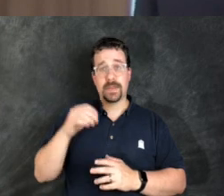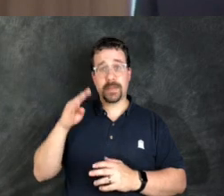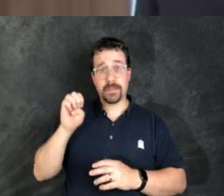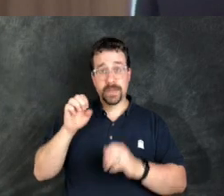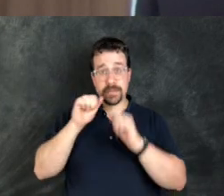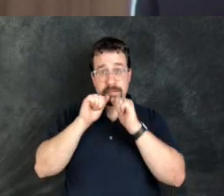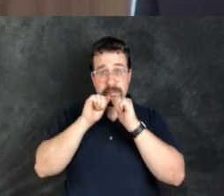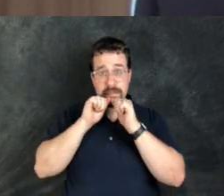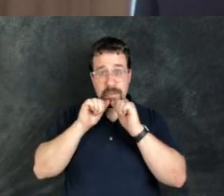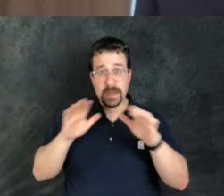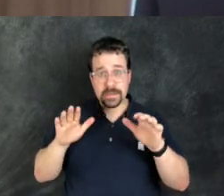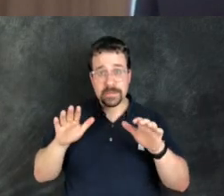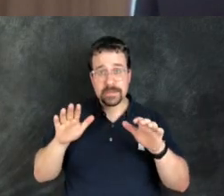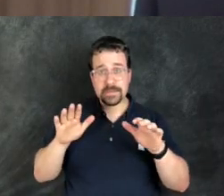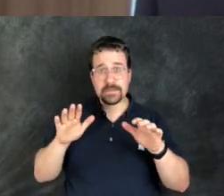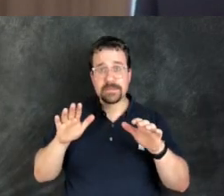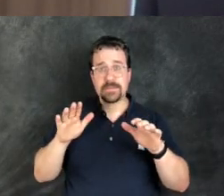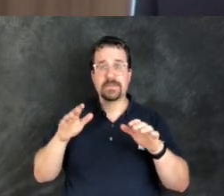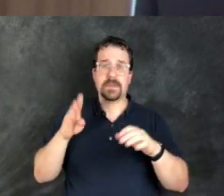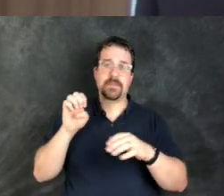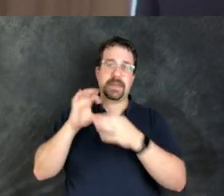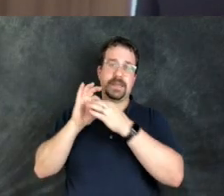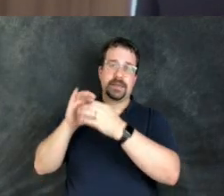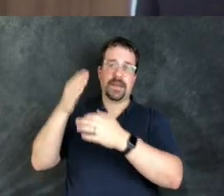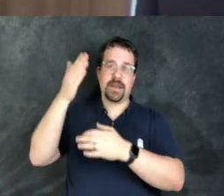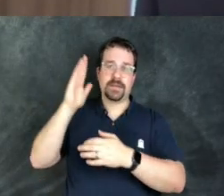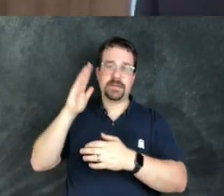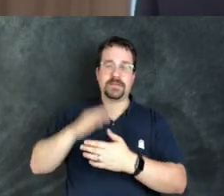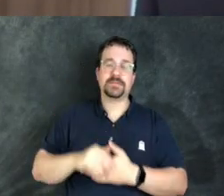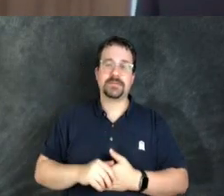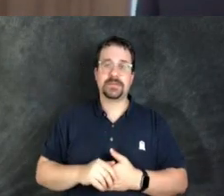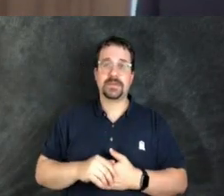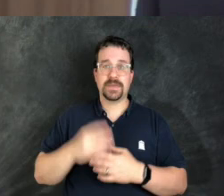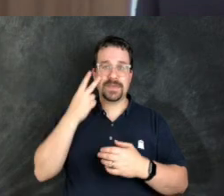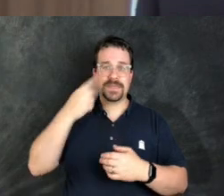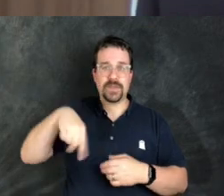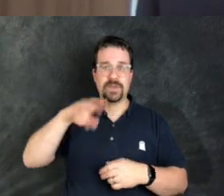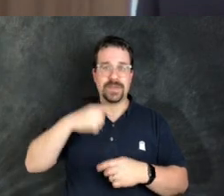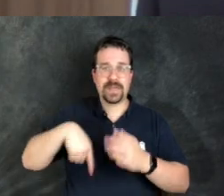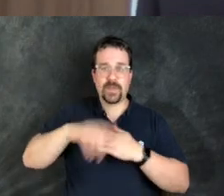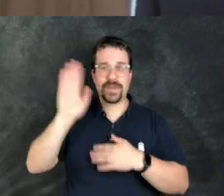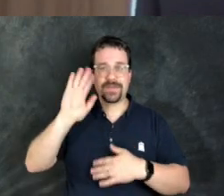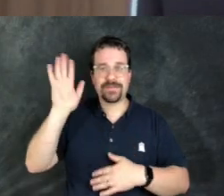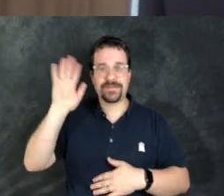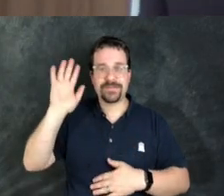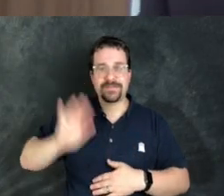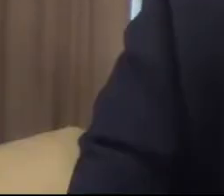Be blessed. And be God's. We'll see you next week.